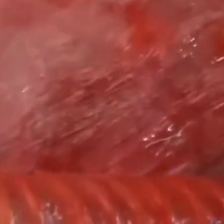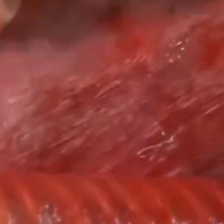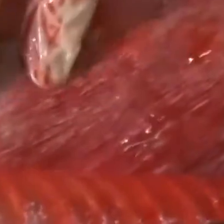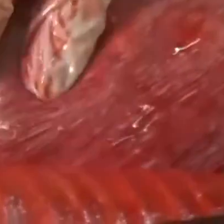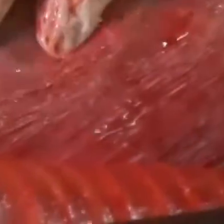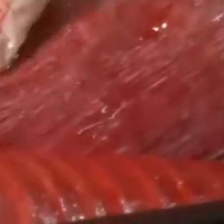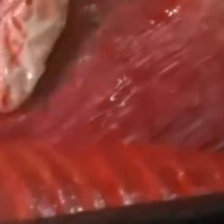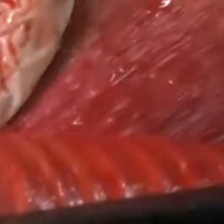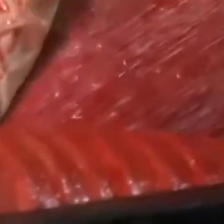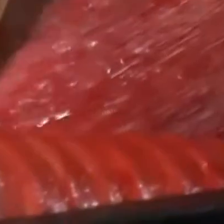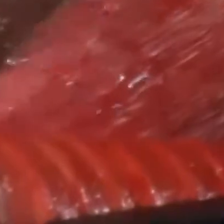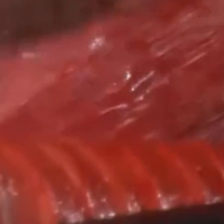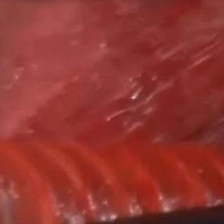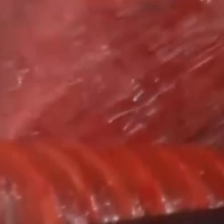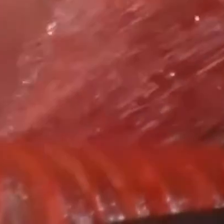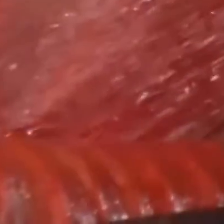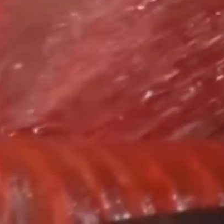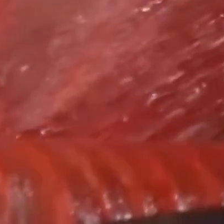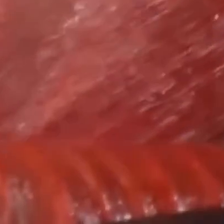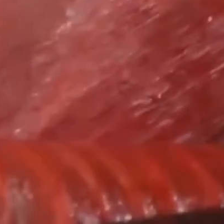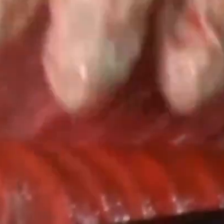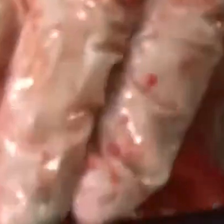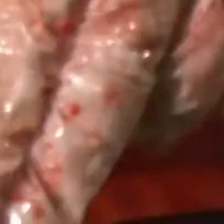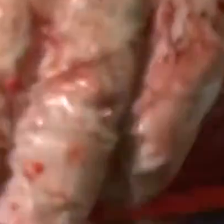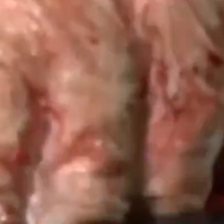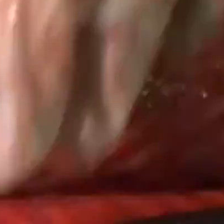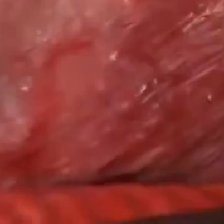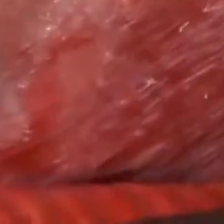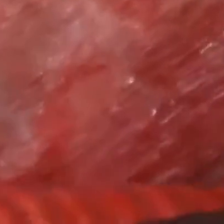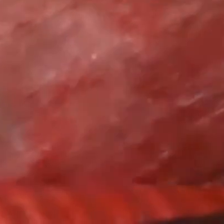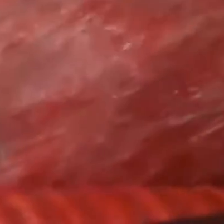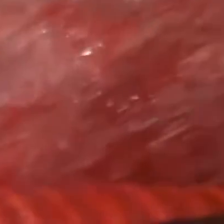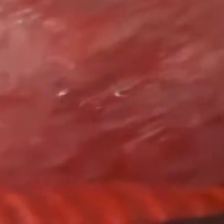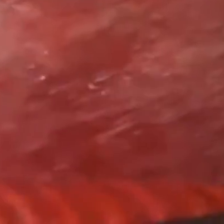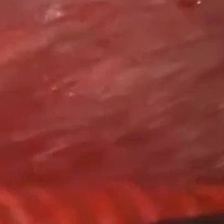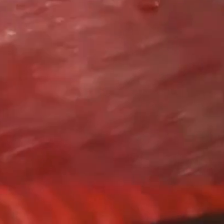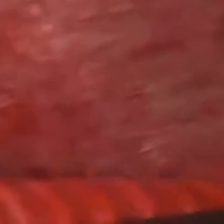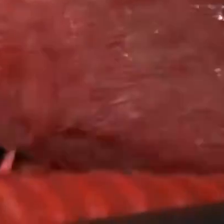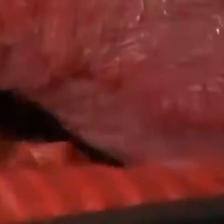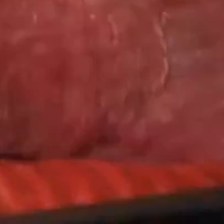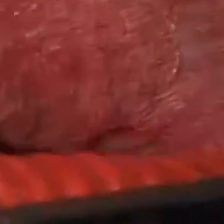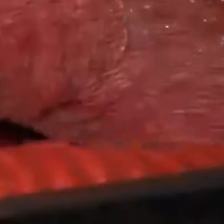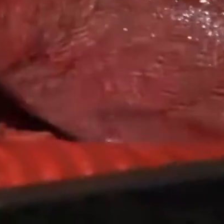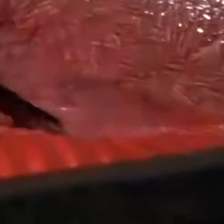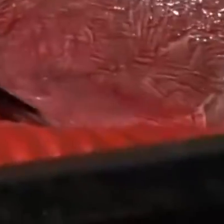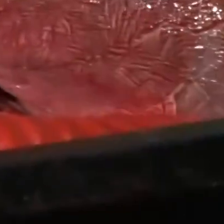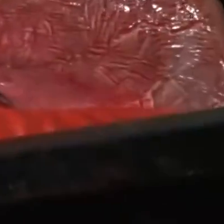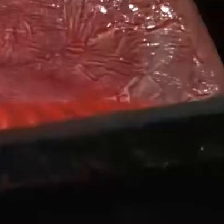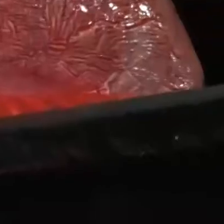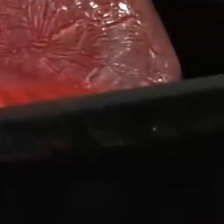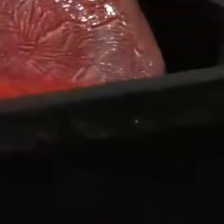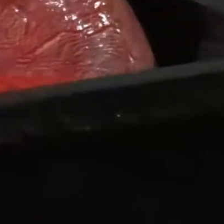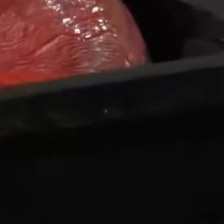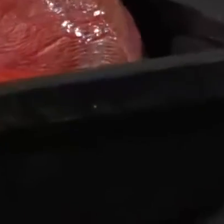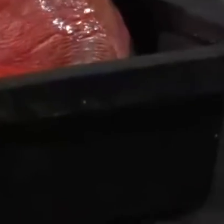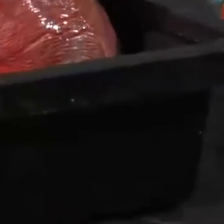Oh, there we go. Okay, so if I'm looking, let me go and see there. If we're looking at this layer, right,